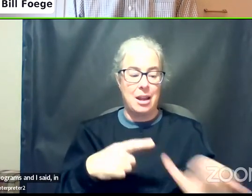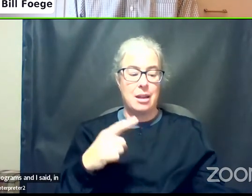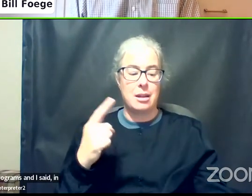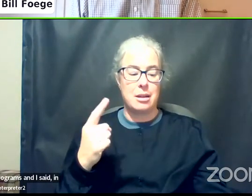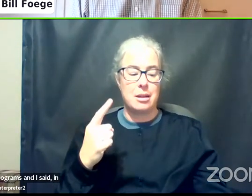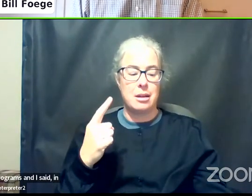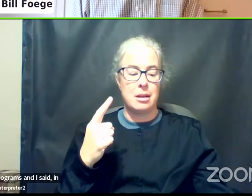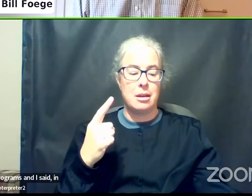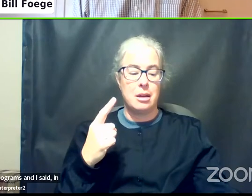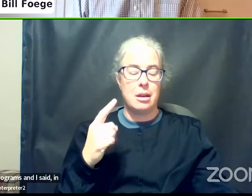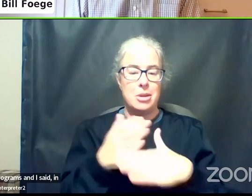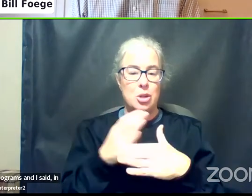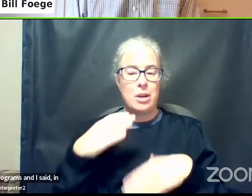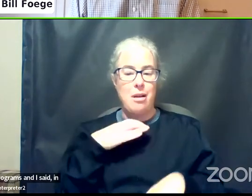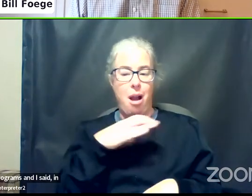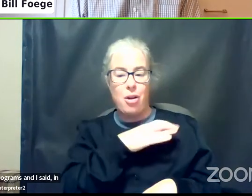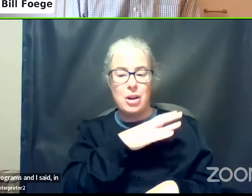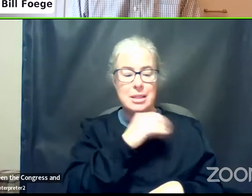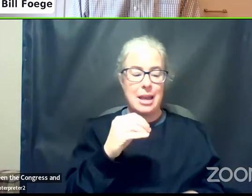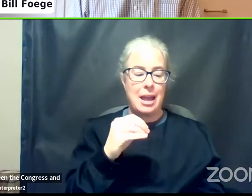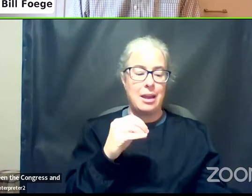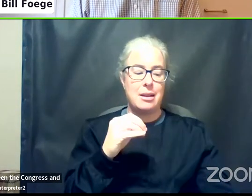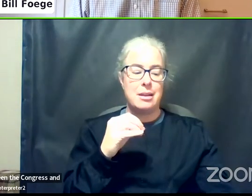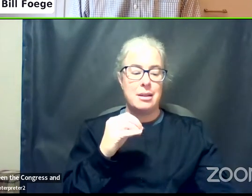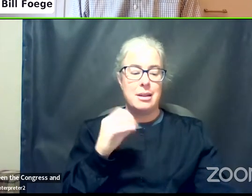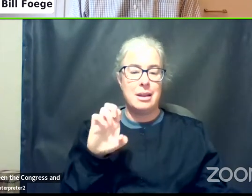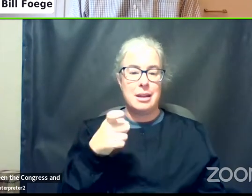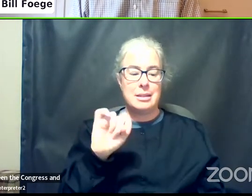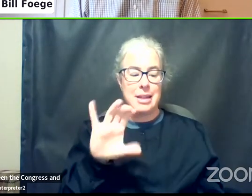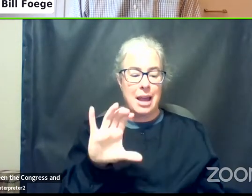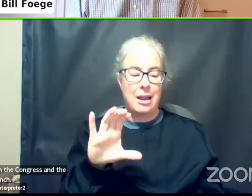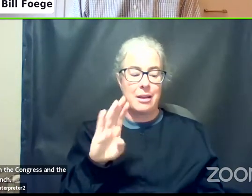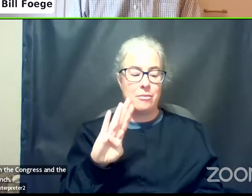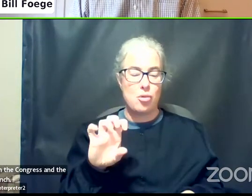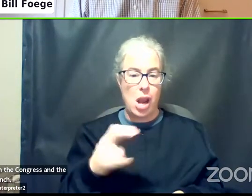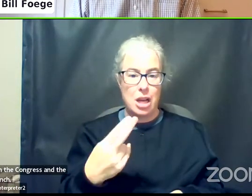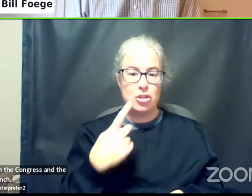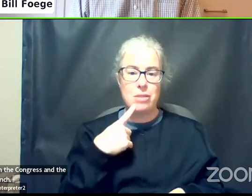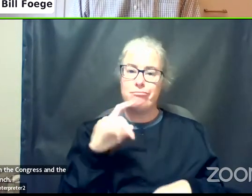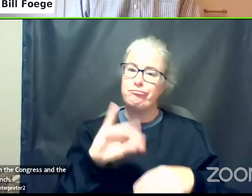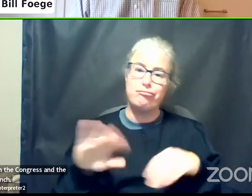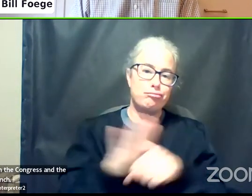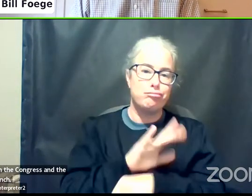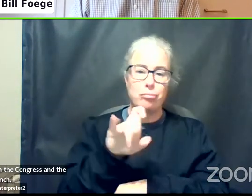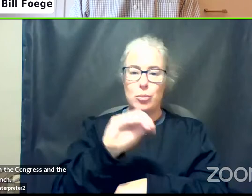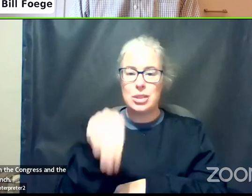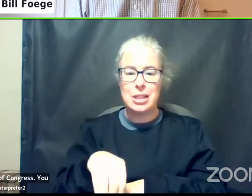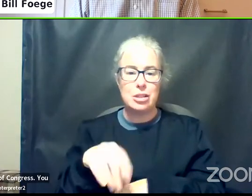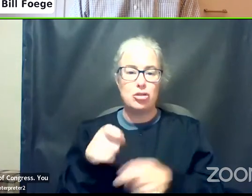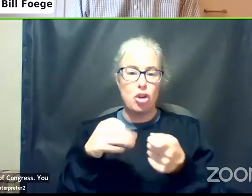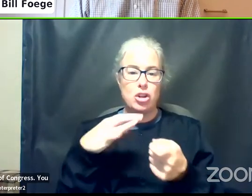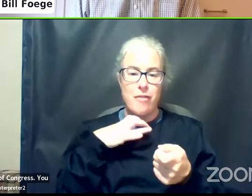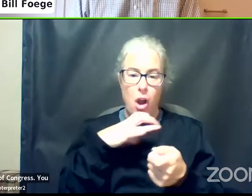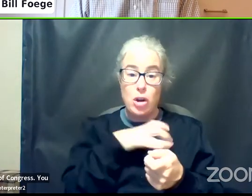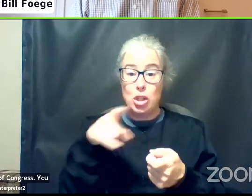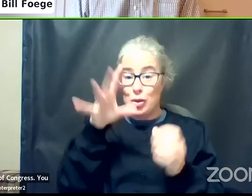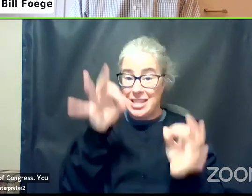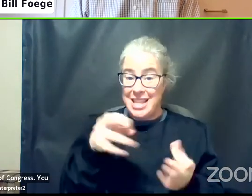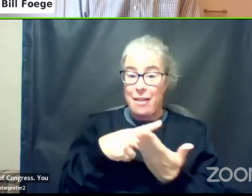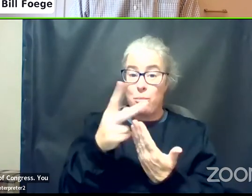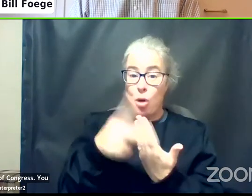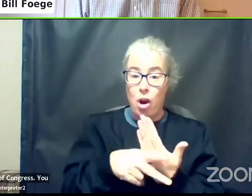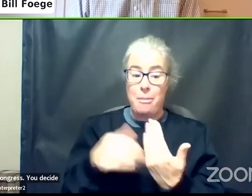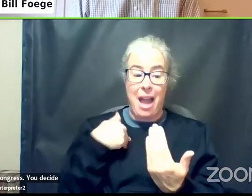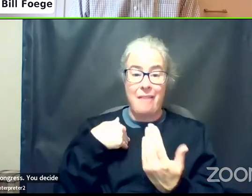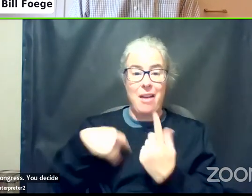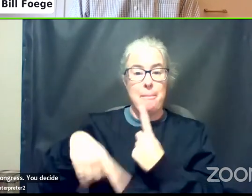the Congress and the executive branch I put this totally in charge of Congress you decided when a program has